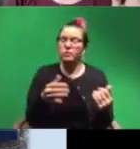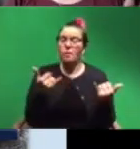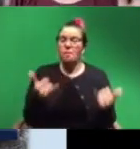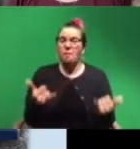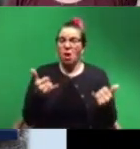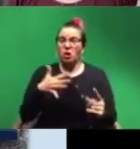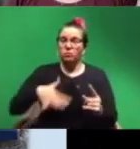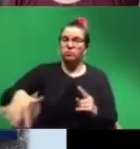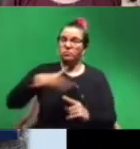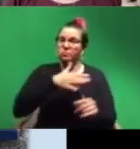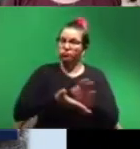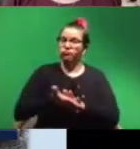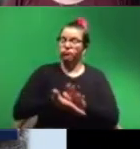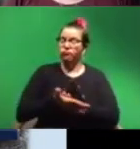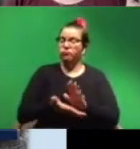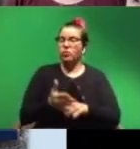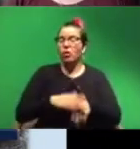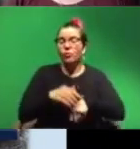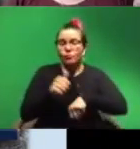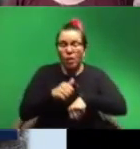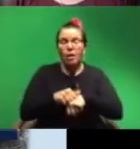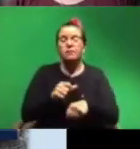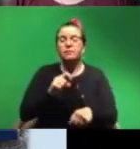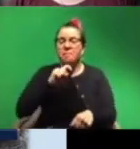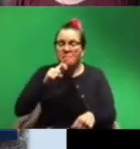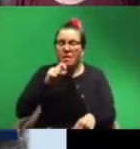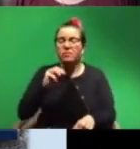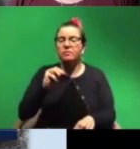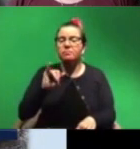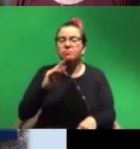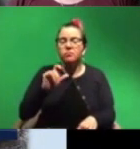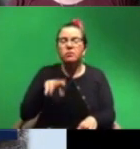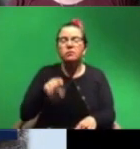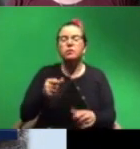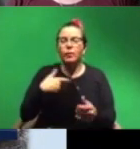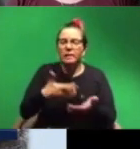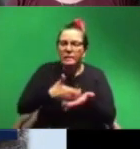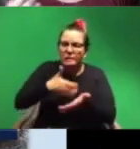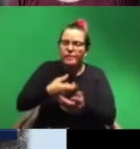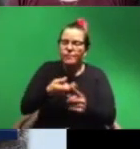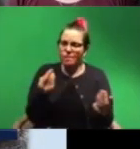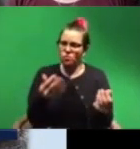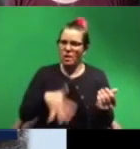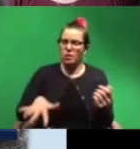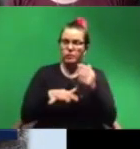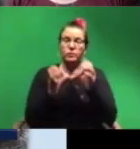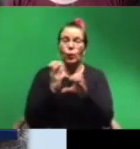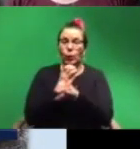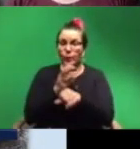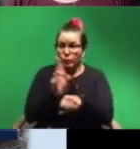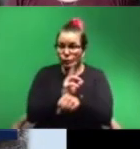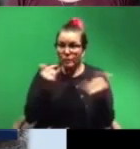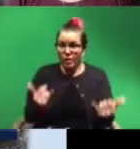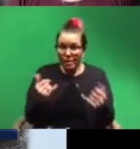society runs on rocks and metals and minerals that we dig up out of the ground. So the computers that you're using right